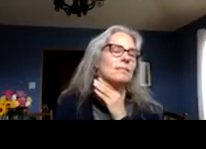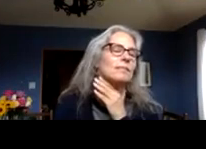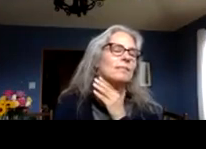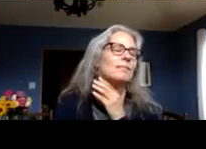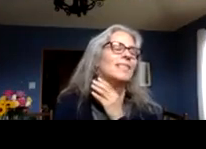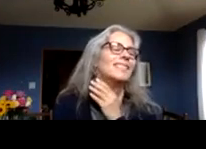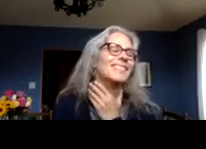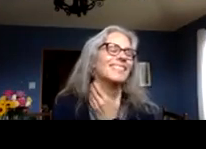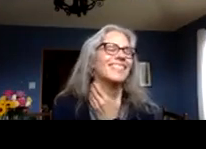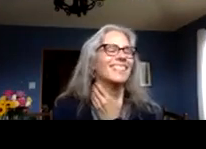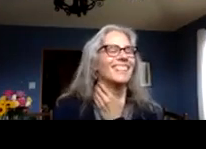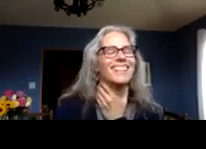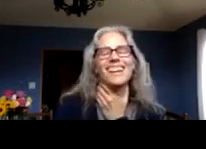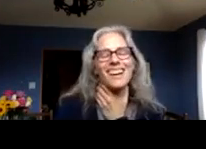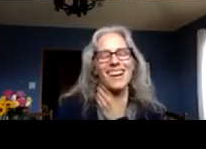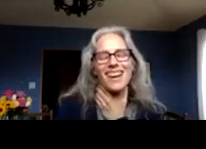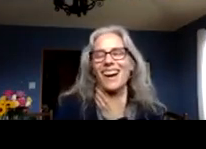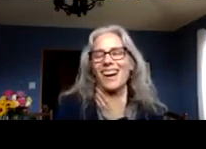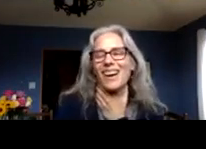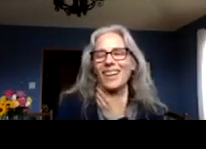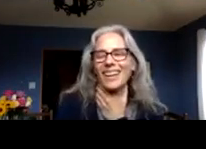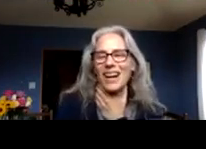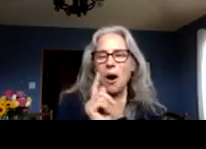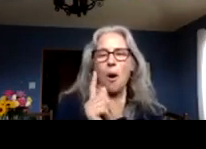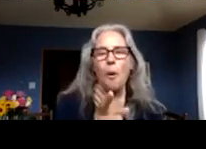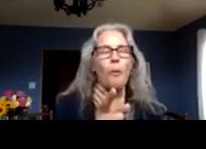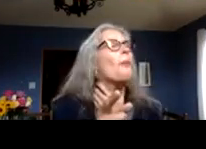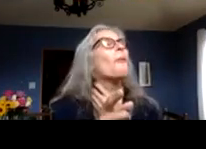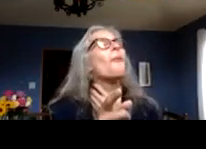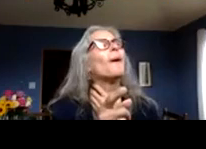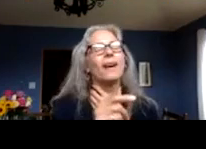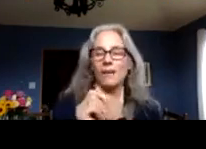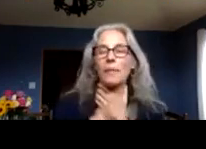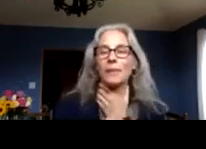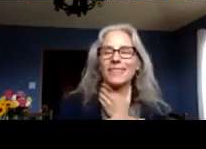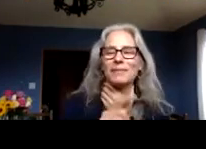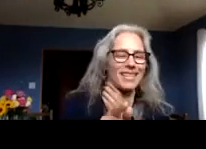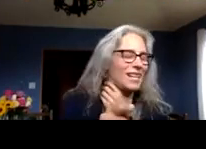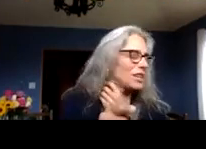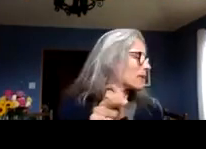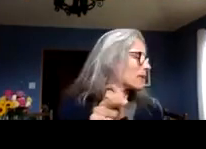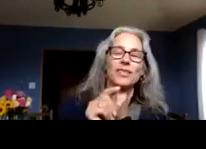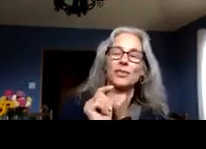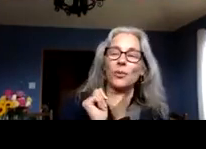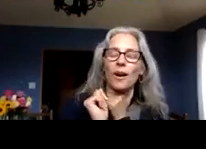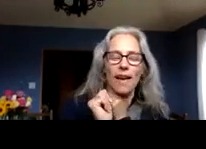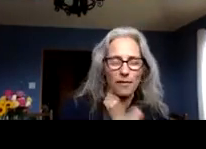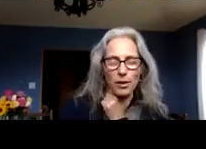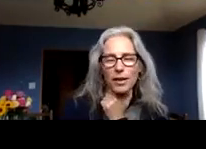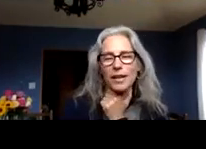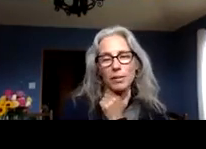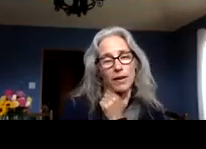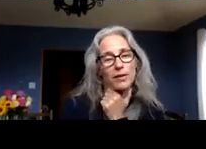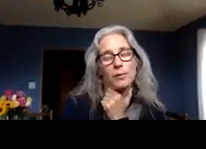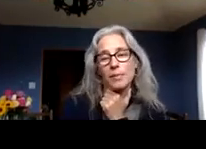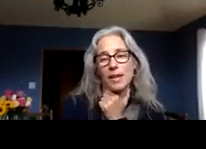Classroom. Oh, I'm done a whole minute early. I'm so proud of myself. I'm gonna take your minute. So everything